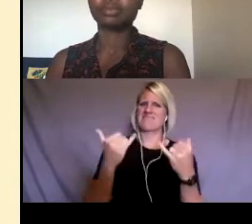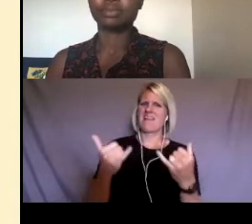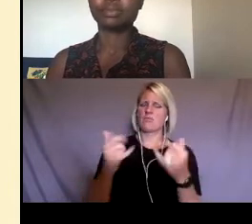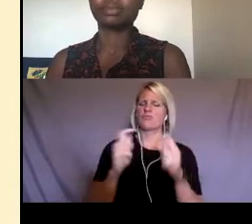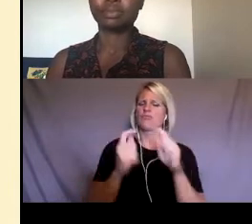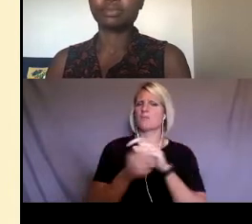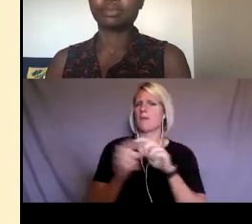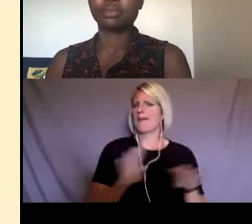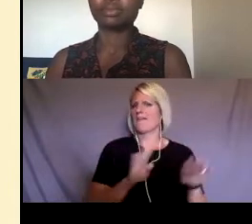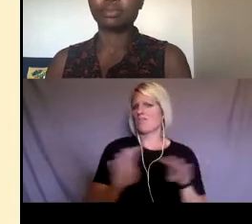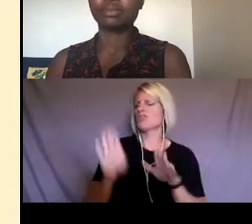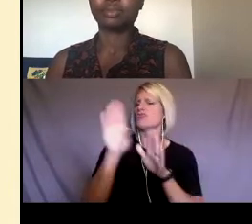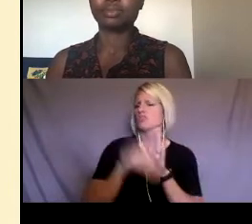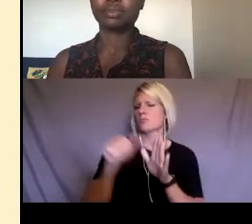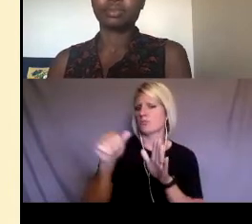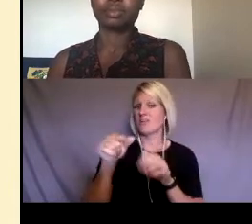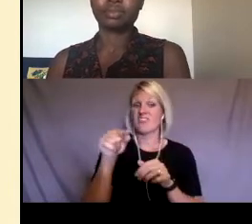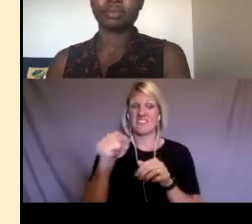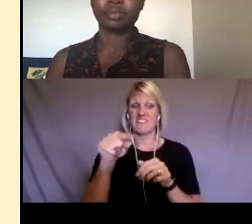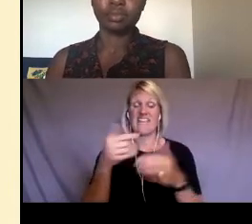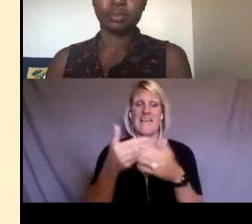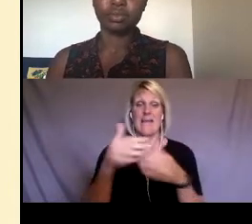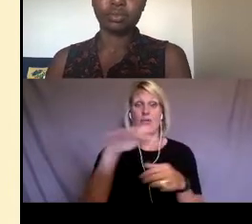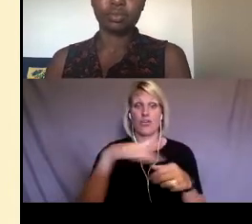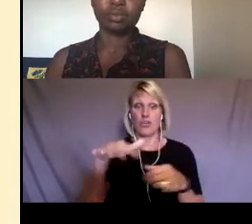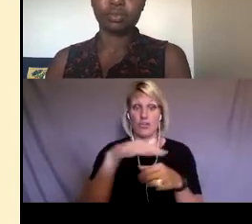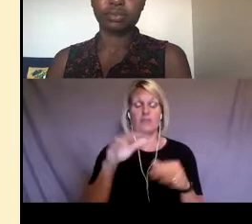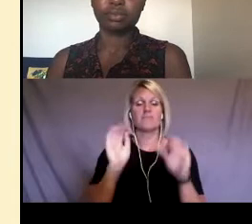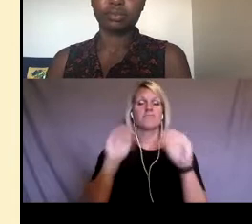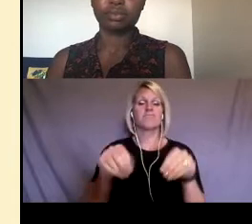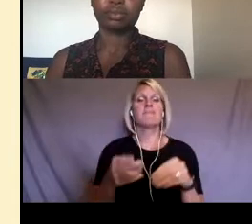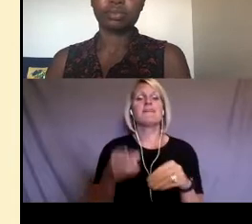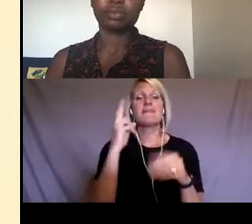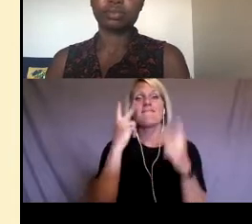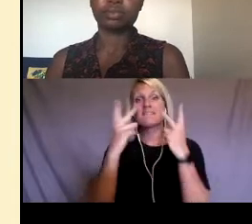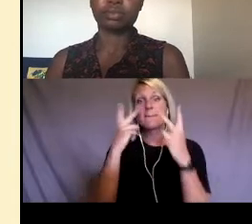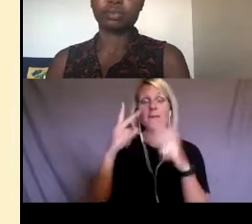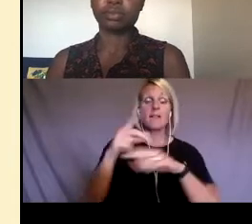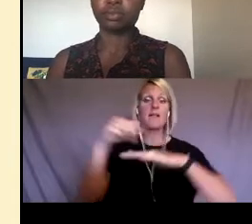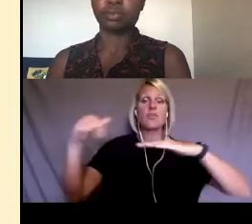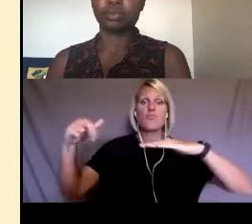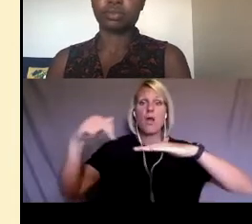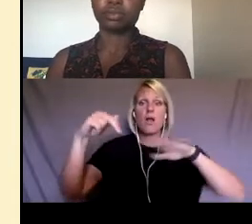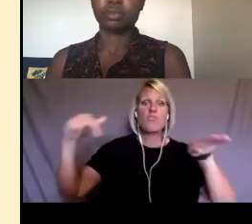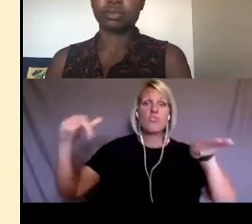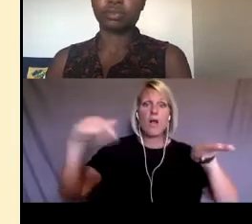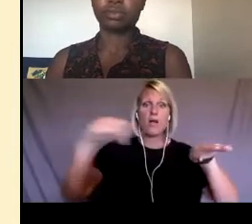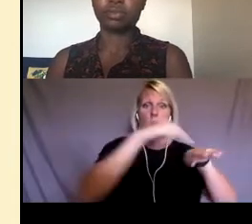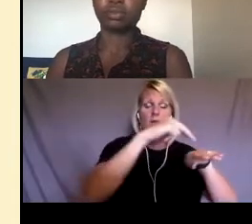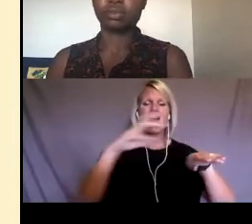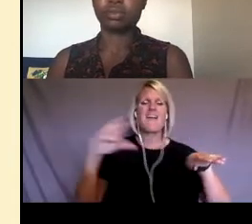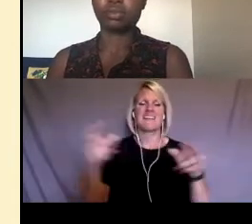So this neighborhood has installed high visibility crosswalks and temporary curb extensions.